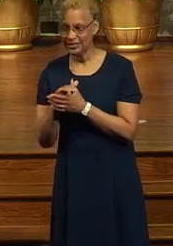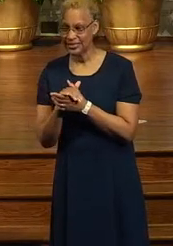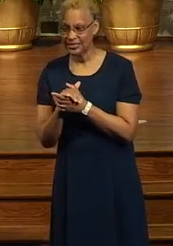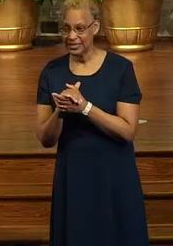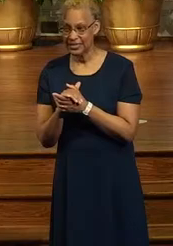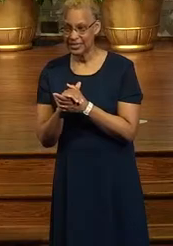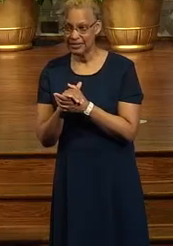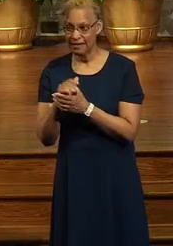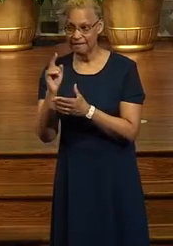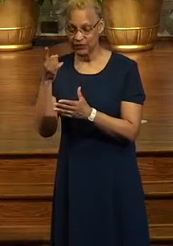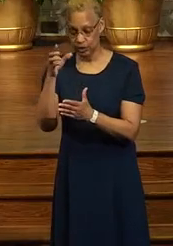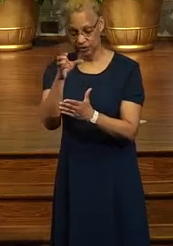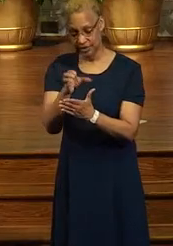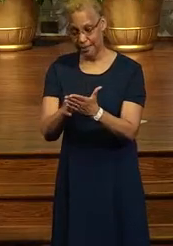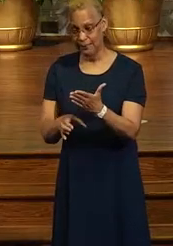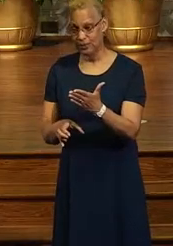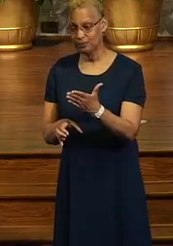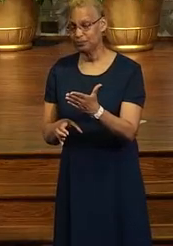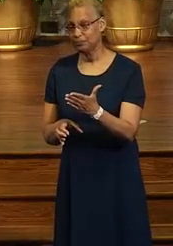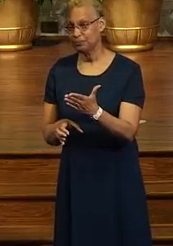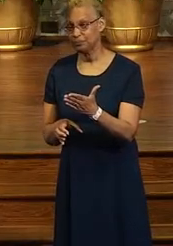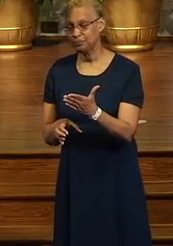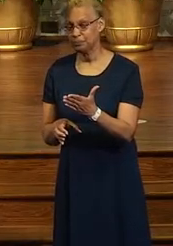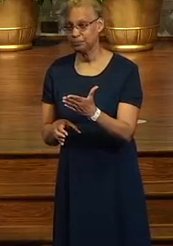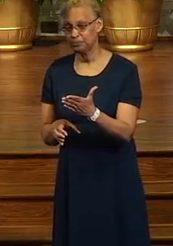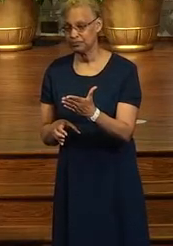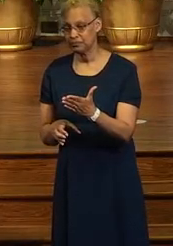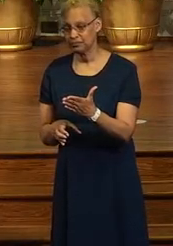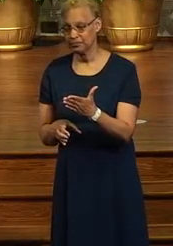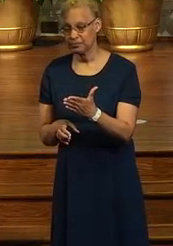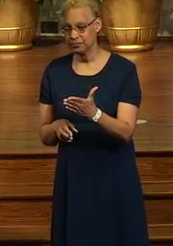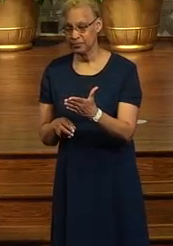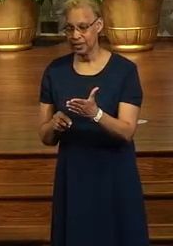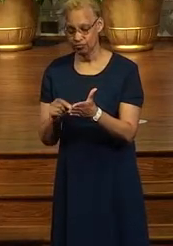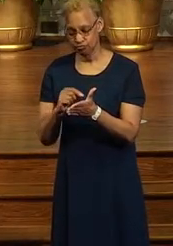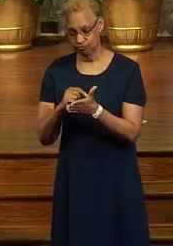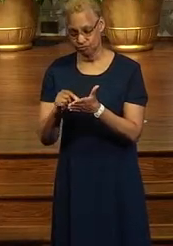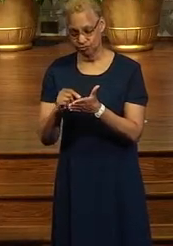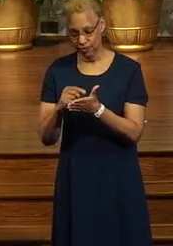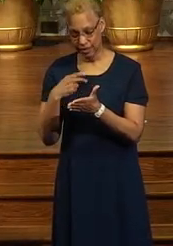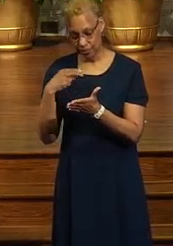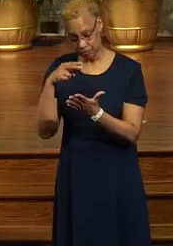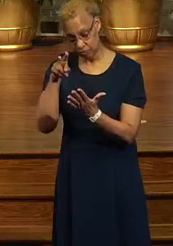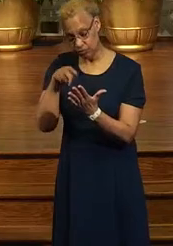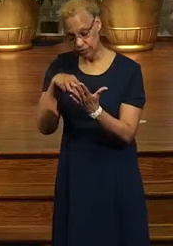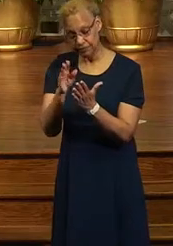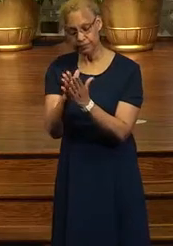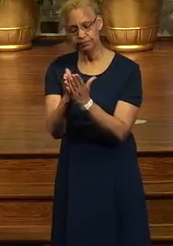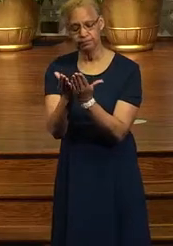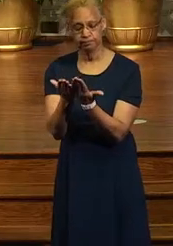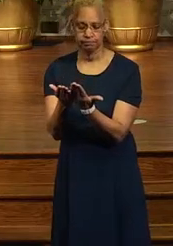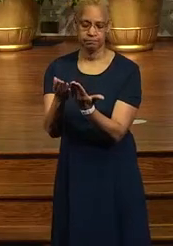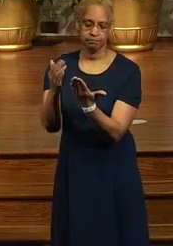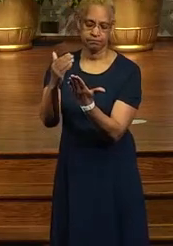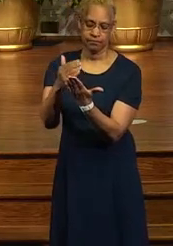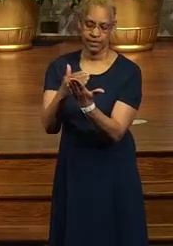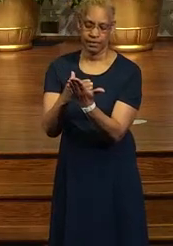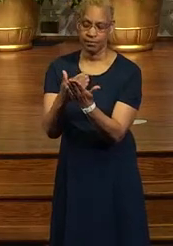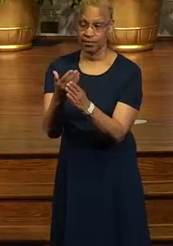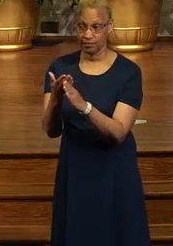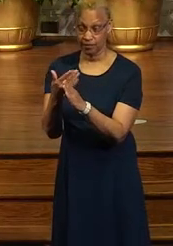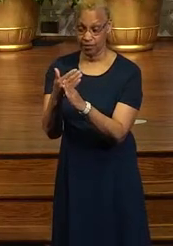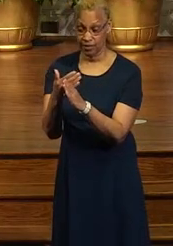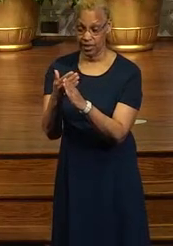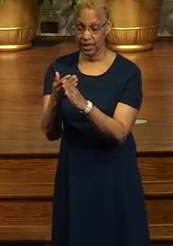the first chapter, and I will read in your hearing. But before I do, let us